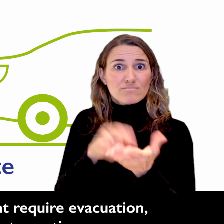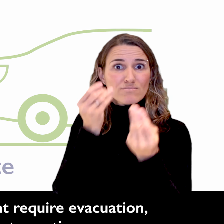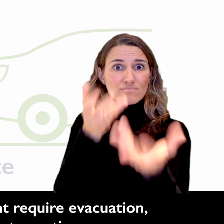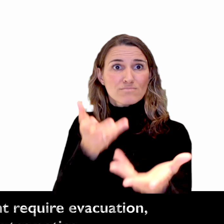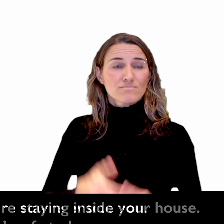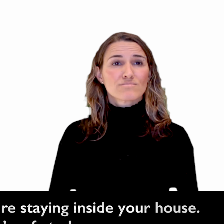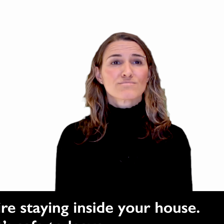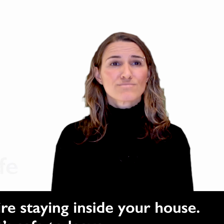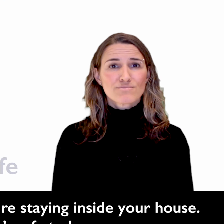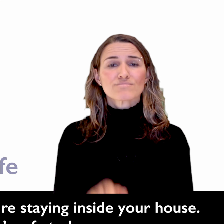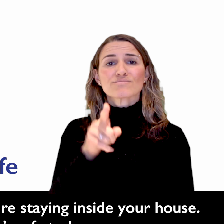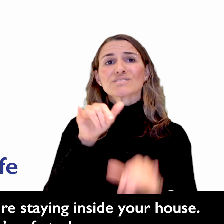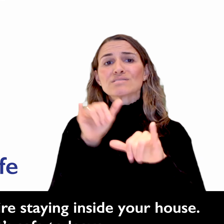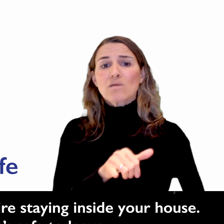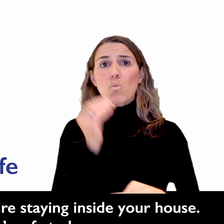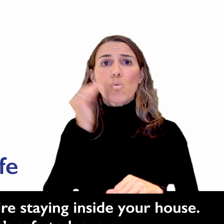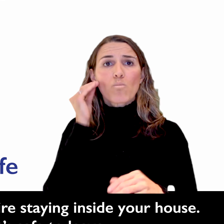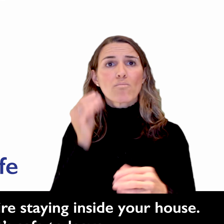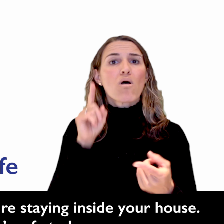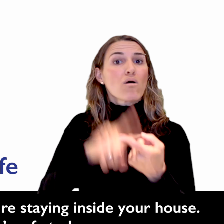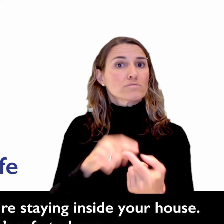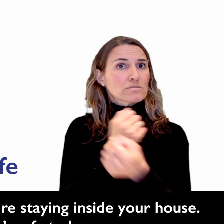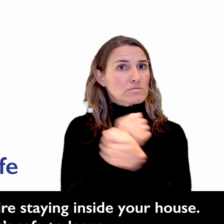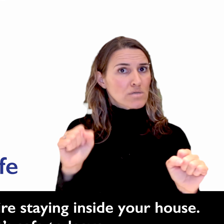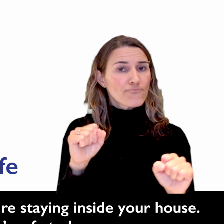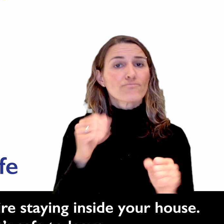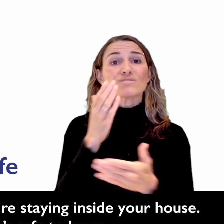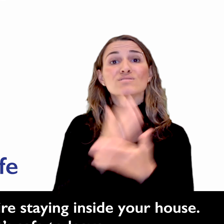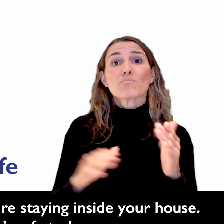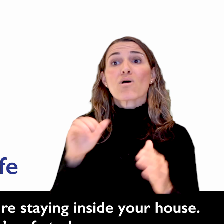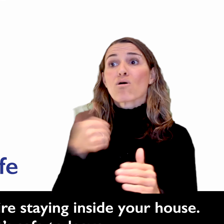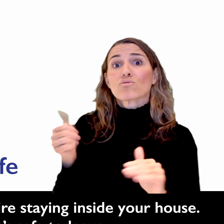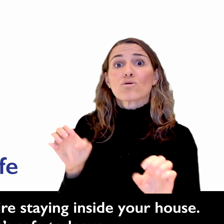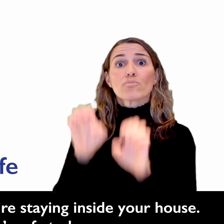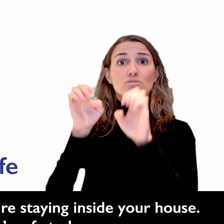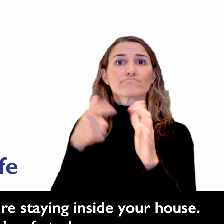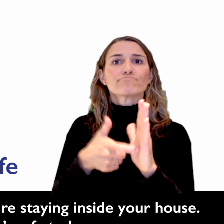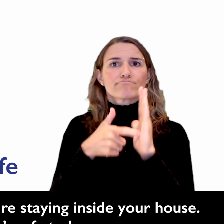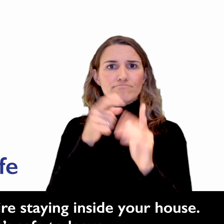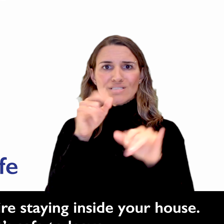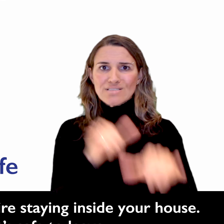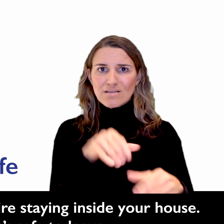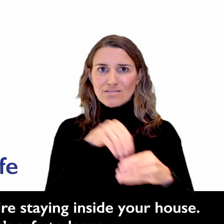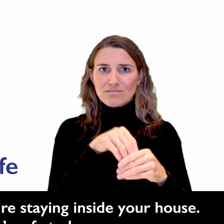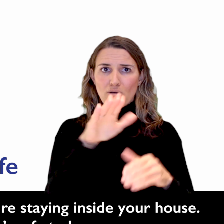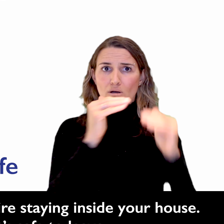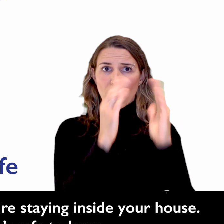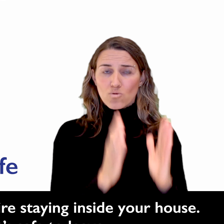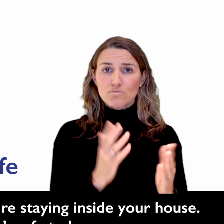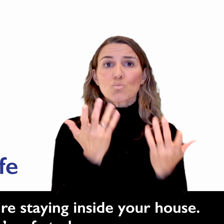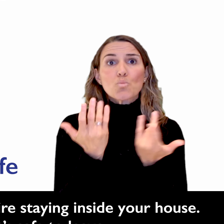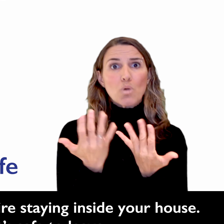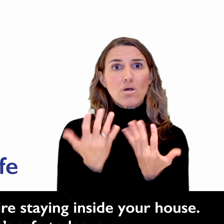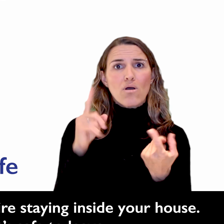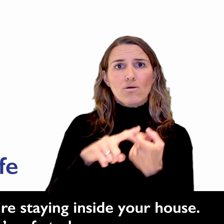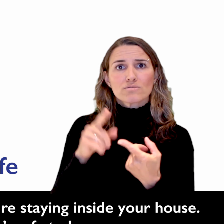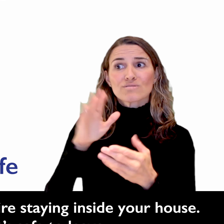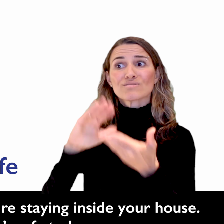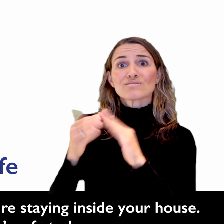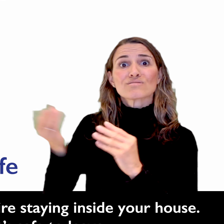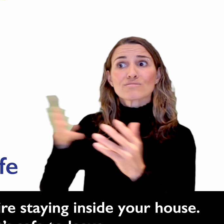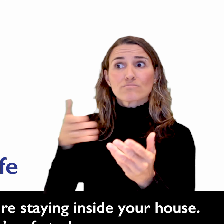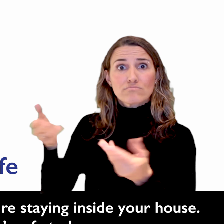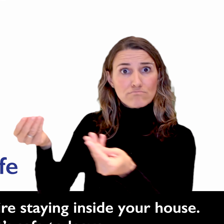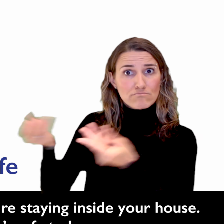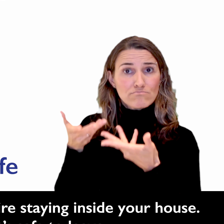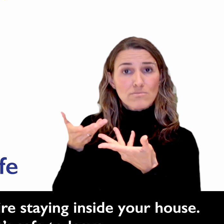notice. Stay home until safe. Other emergencies might require staying inside your house.